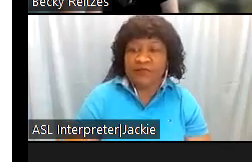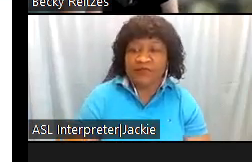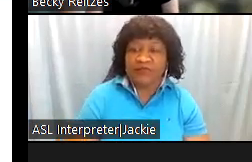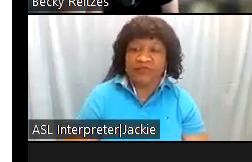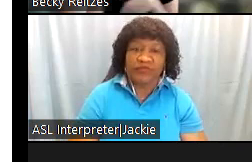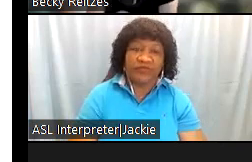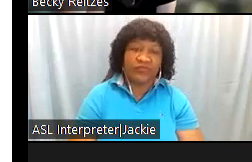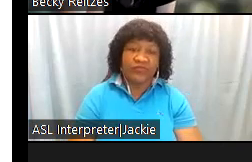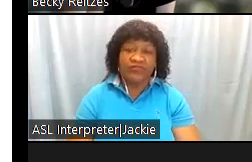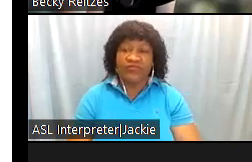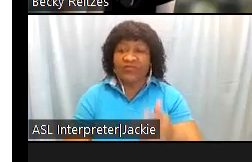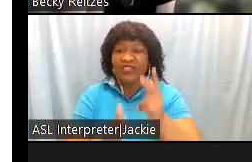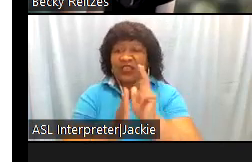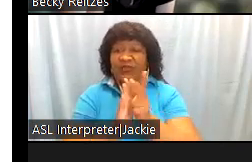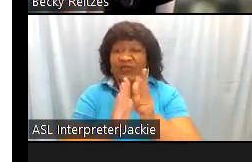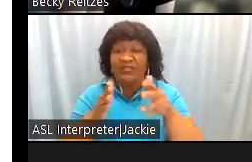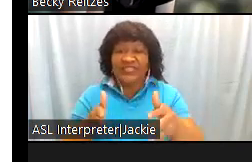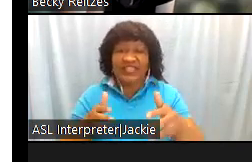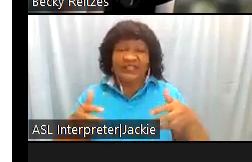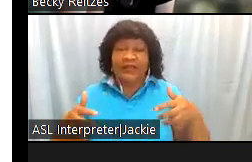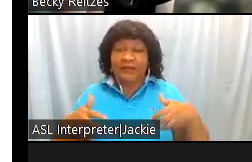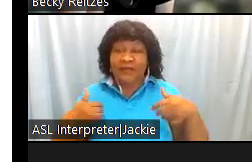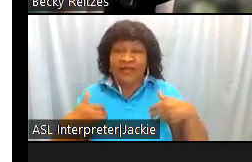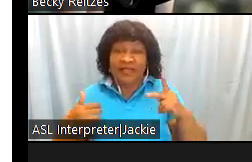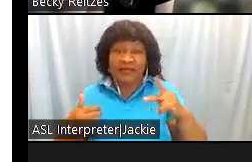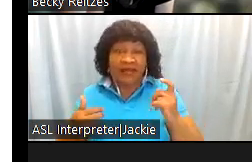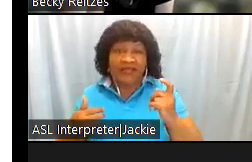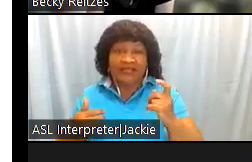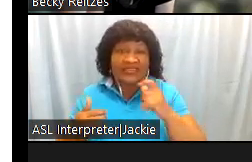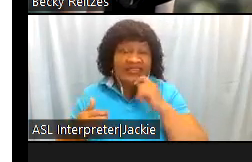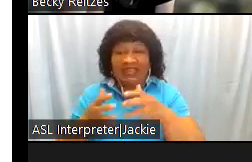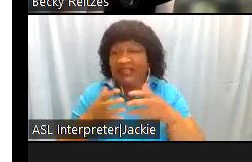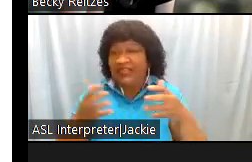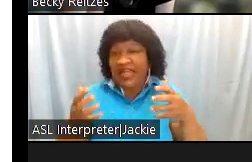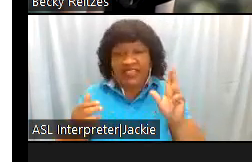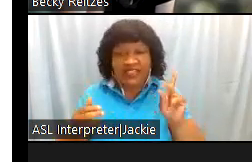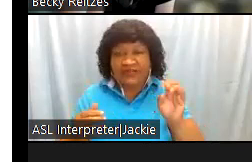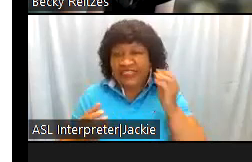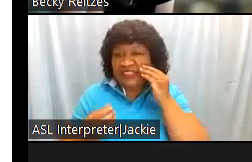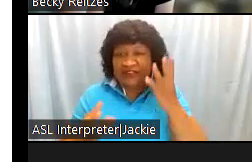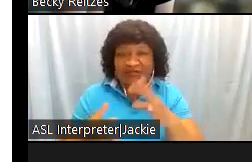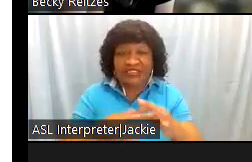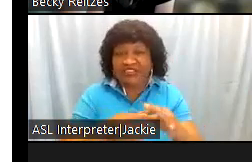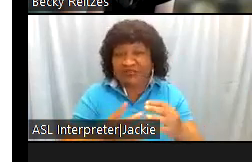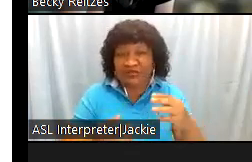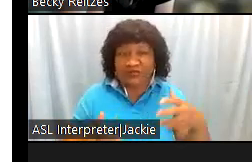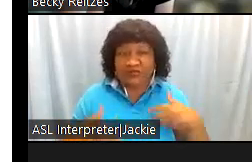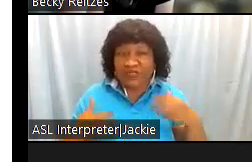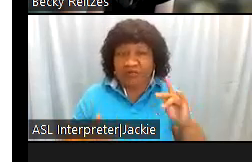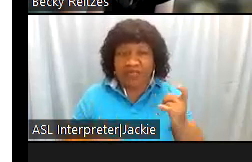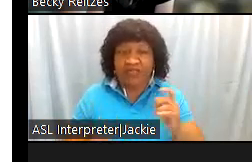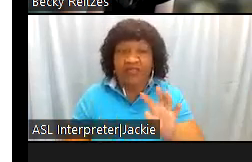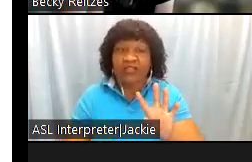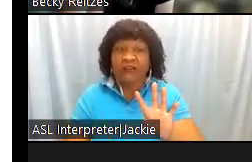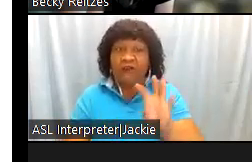We got 3 minutes. Monkeypox update is there's not a lot to update. Current cases are